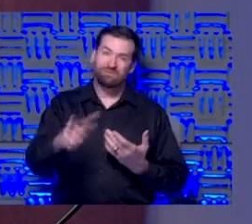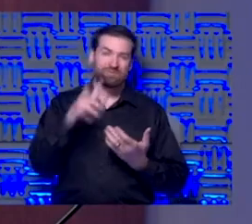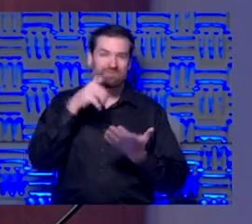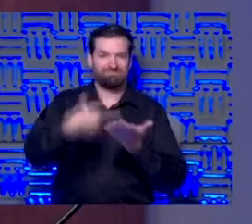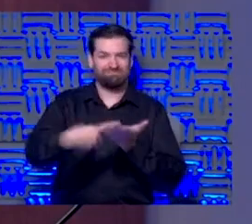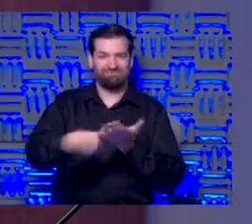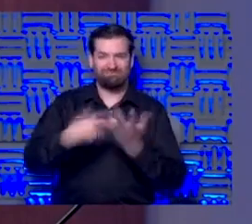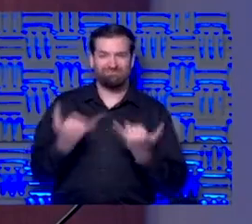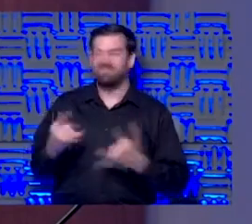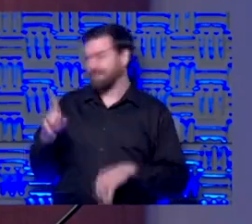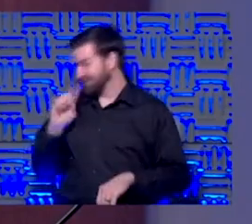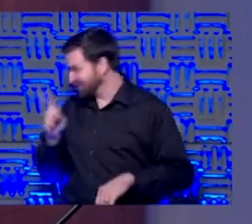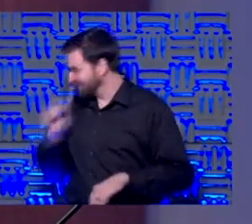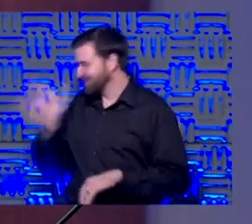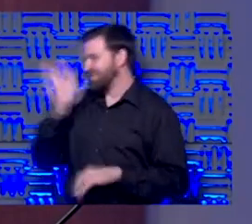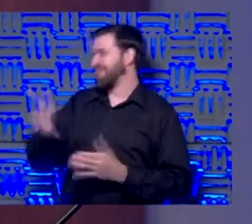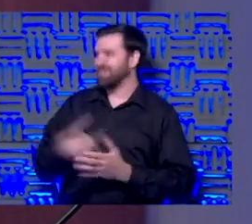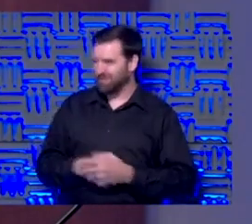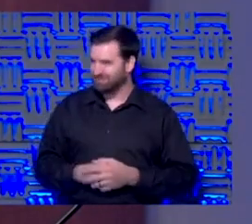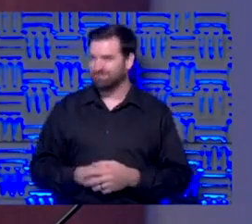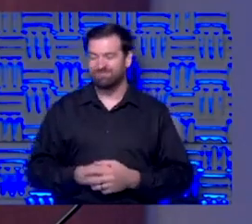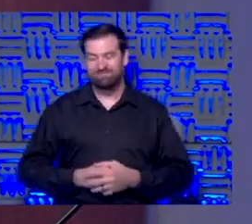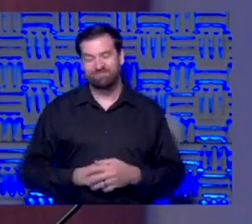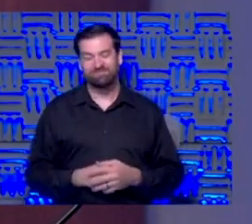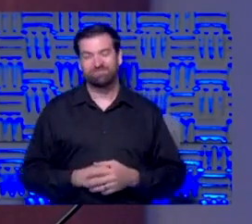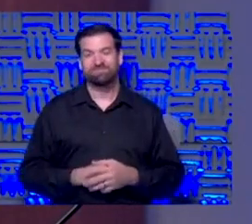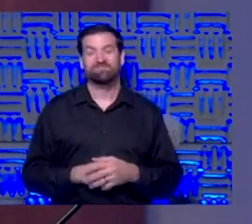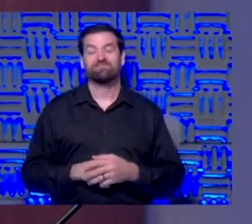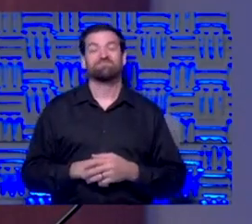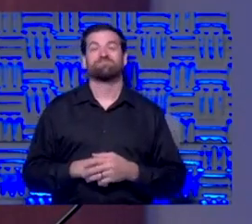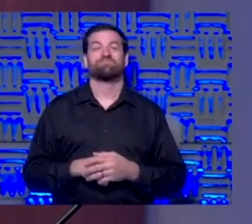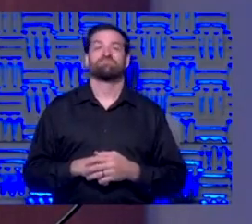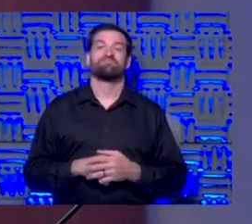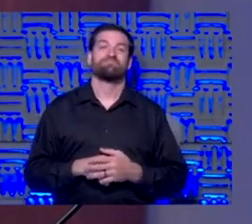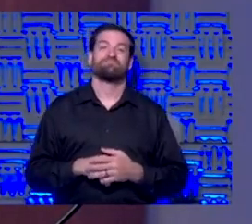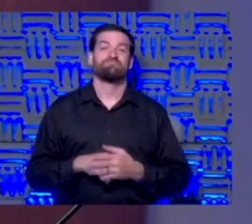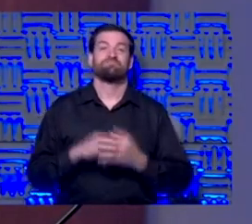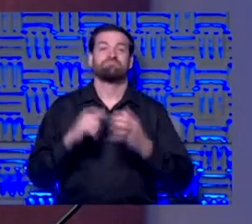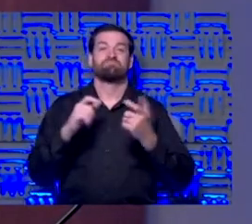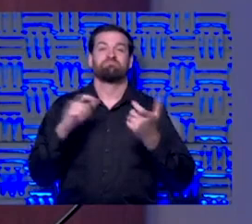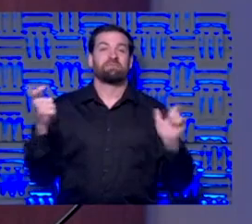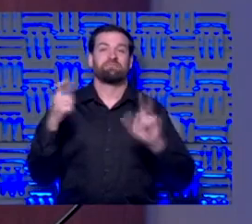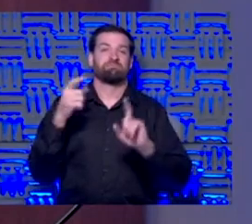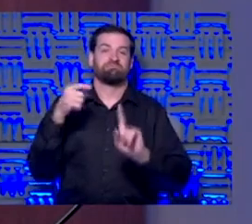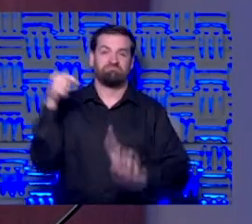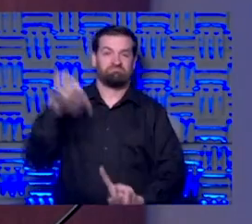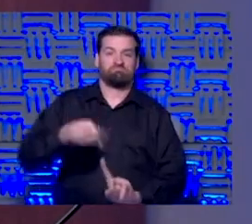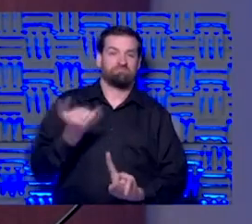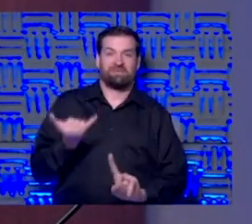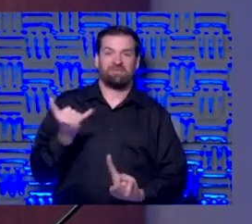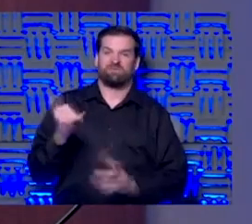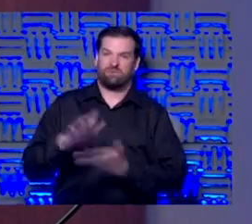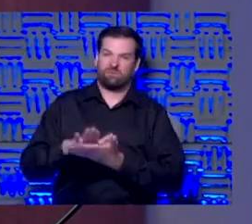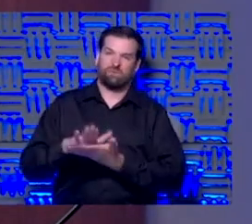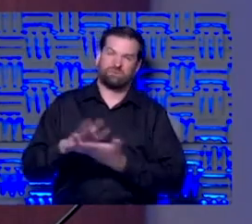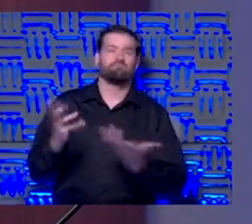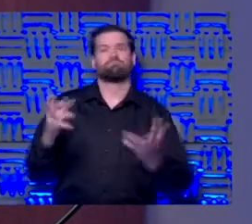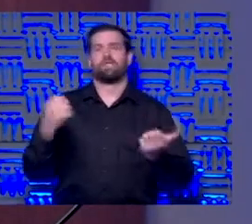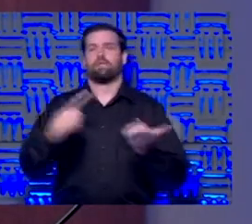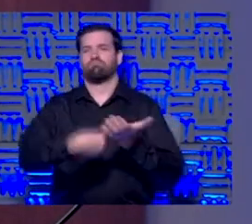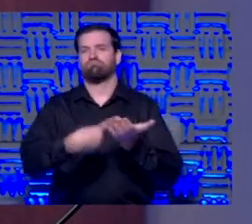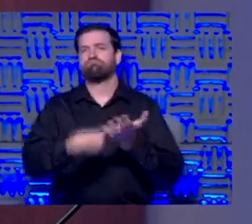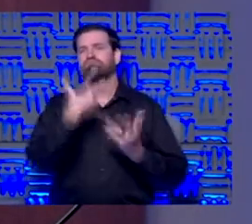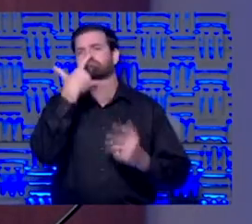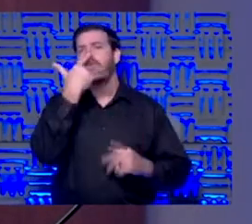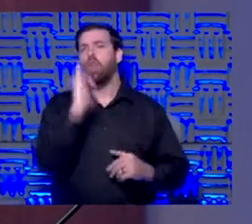on today. I'm sure we will. Yeah. the big question of the moment, and we can talk about how that's going to